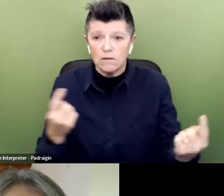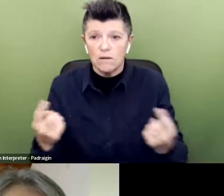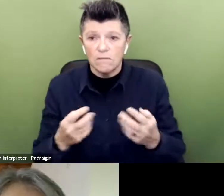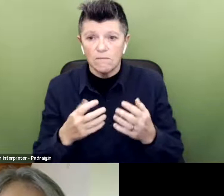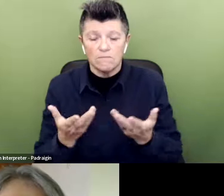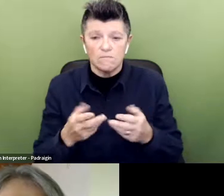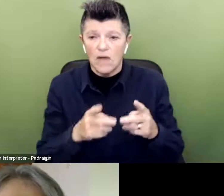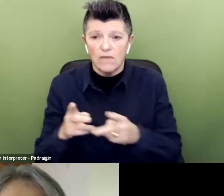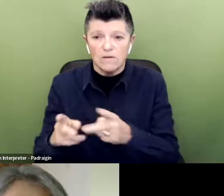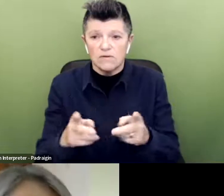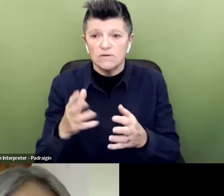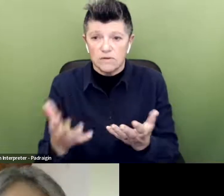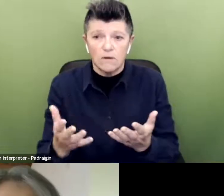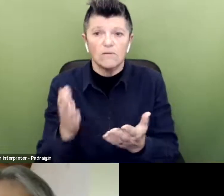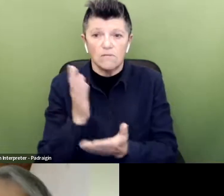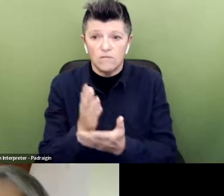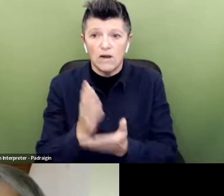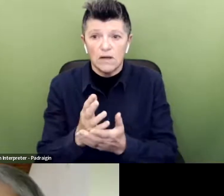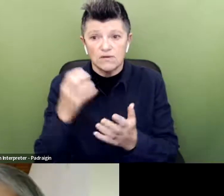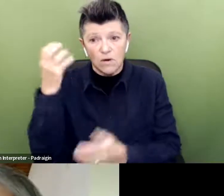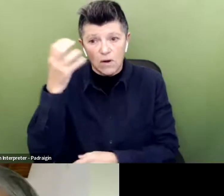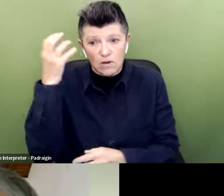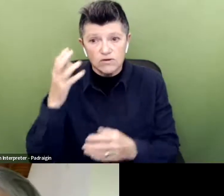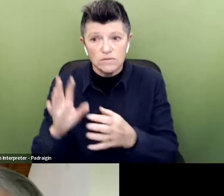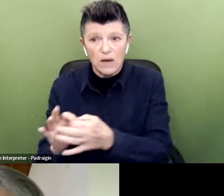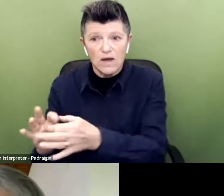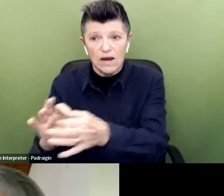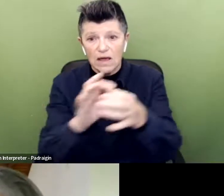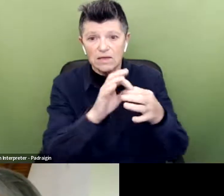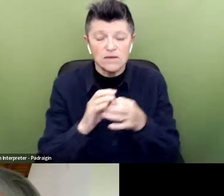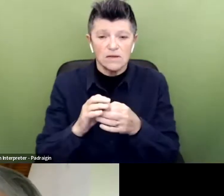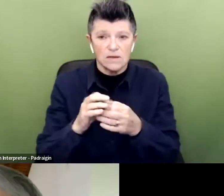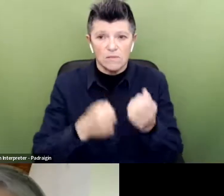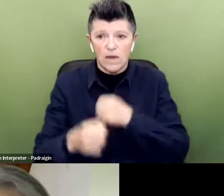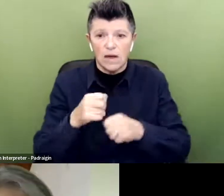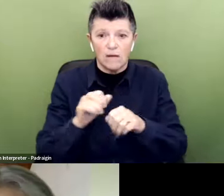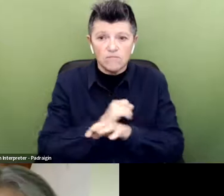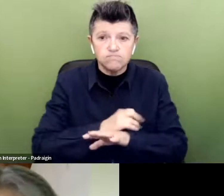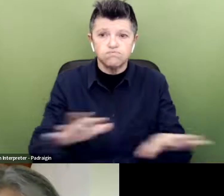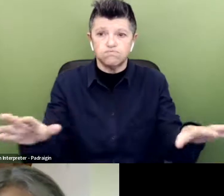Being connected became vital the last 2 years. So